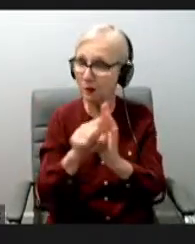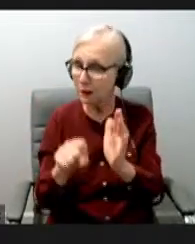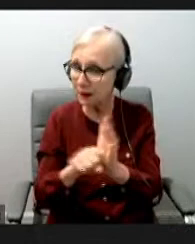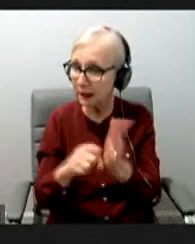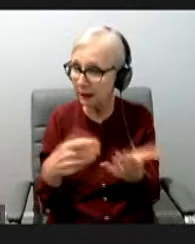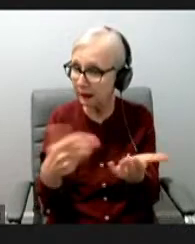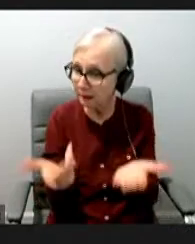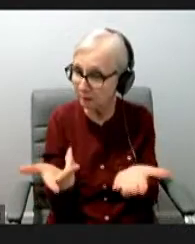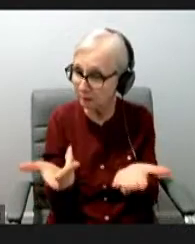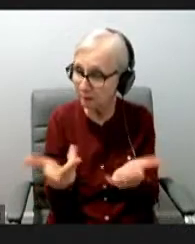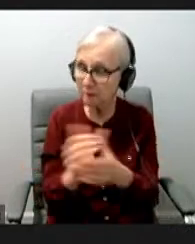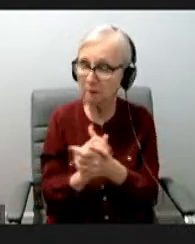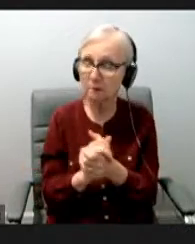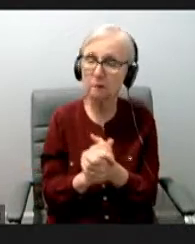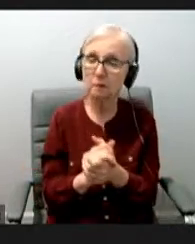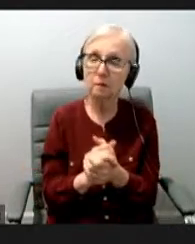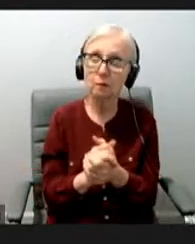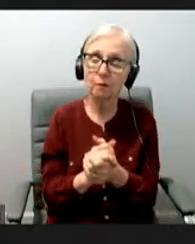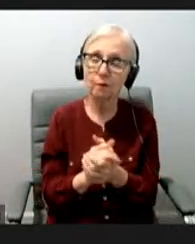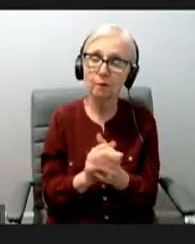seeing.